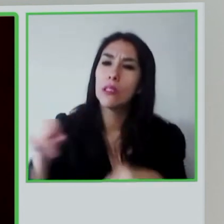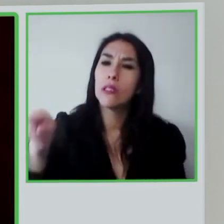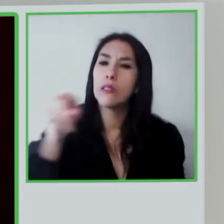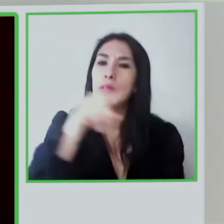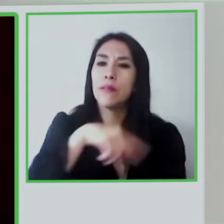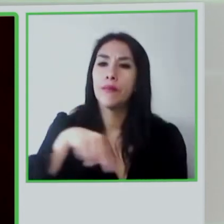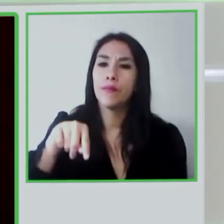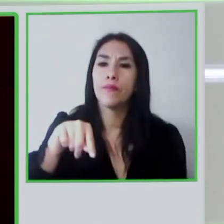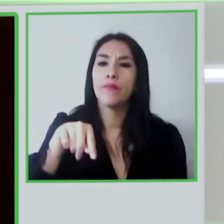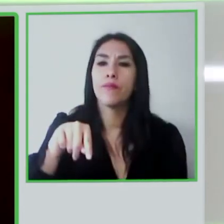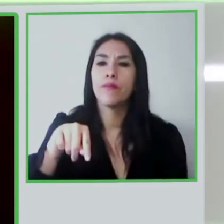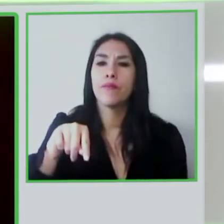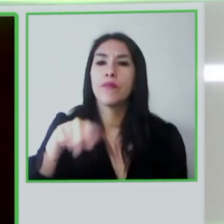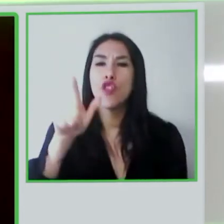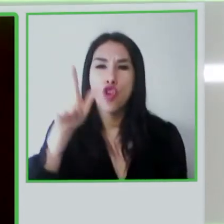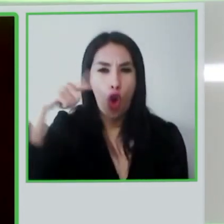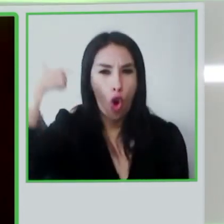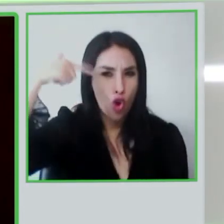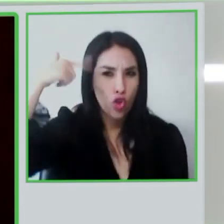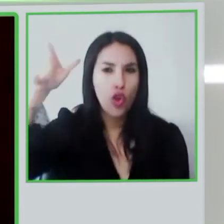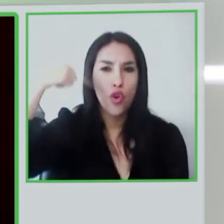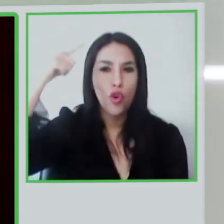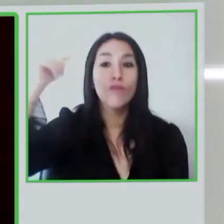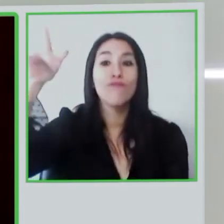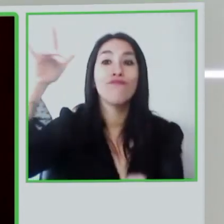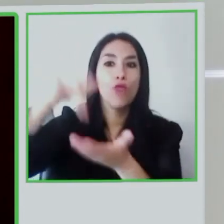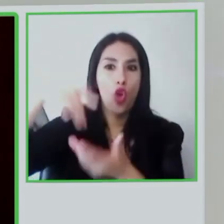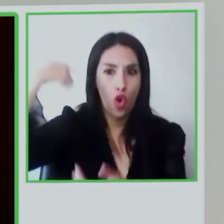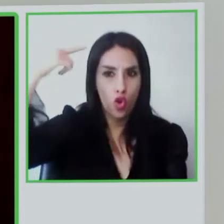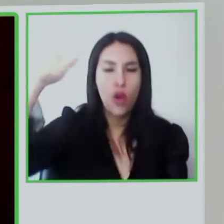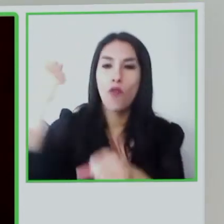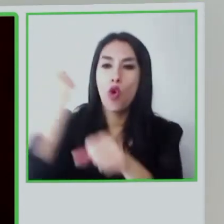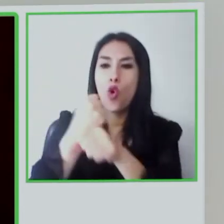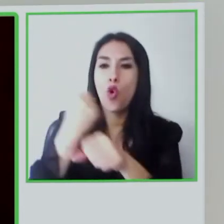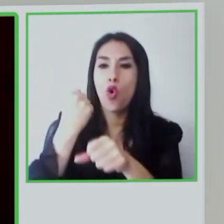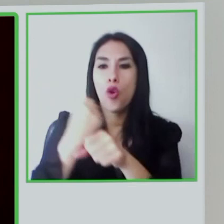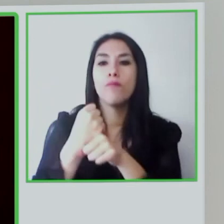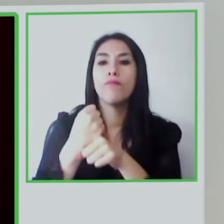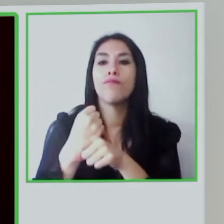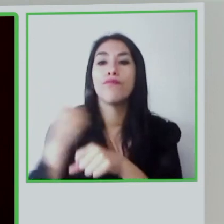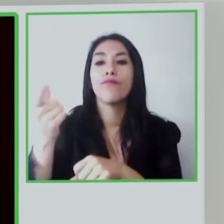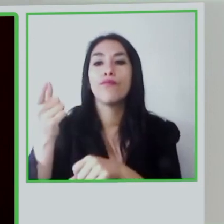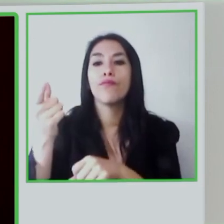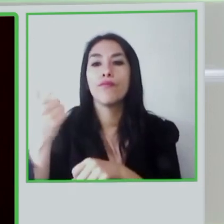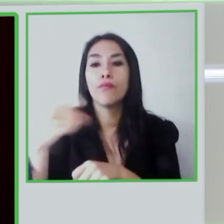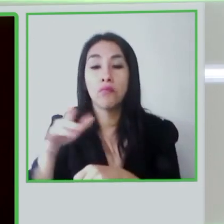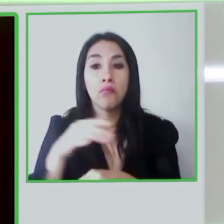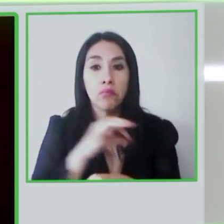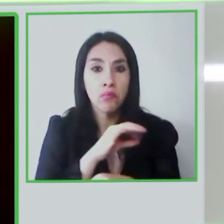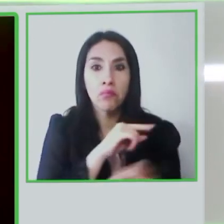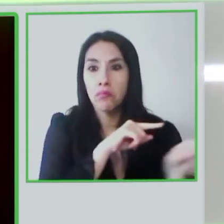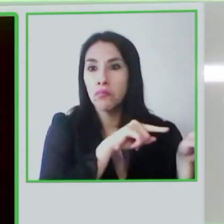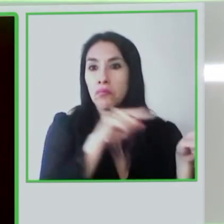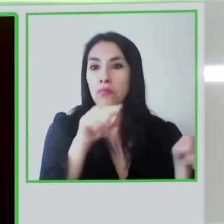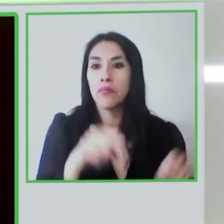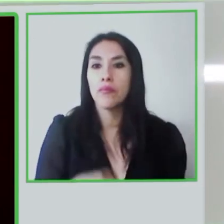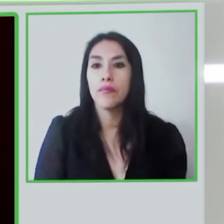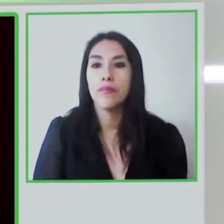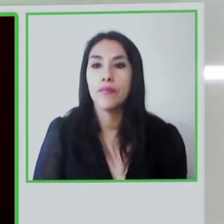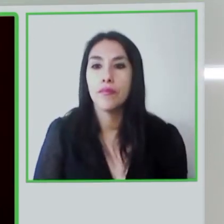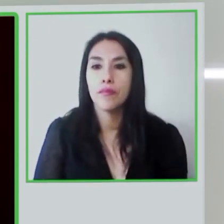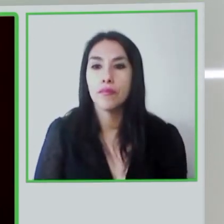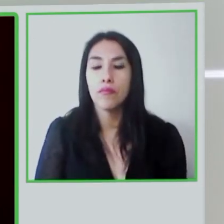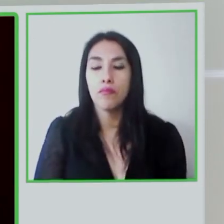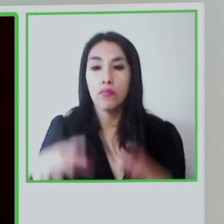900 desks and workstations for right-handed people, not taking into account that 10% of